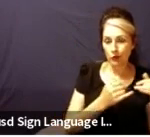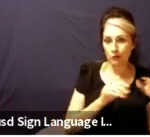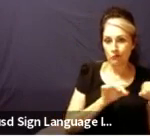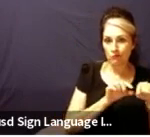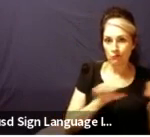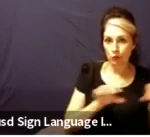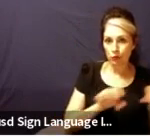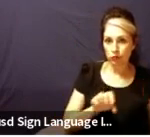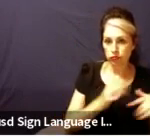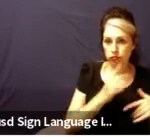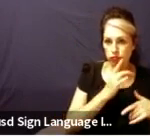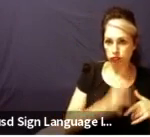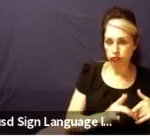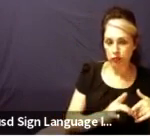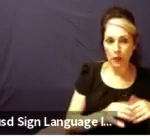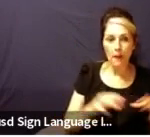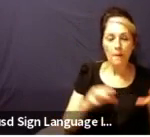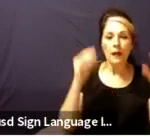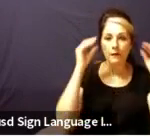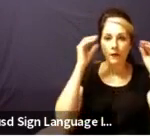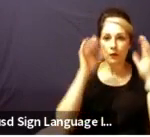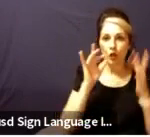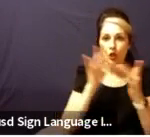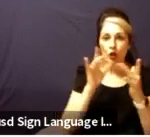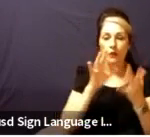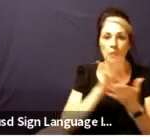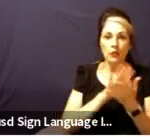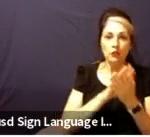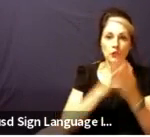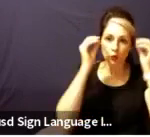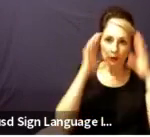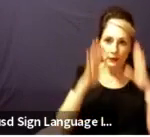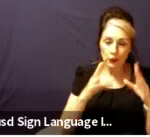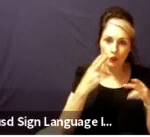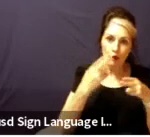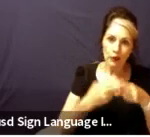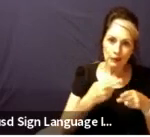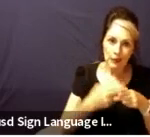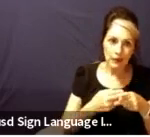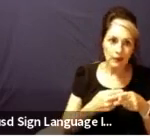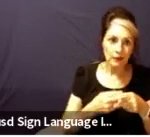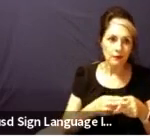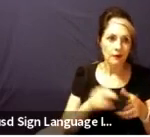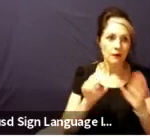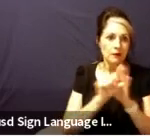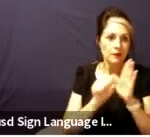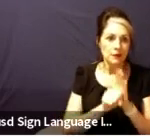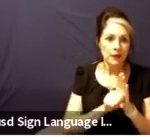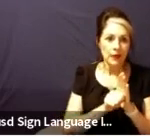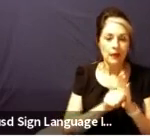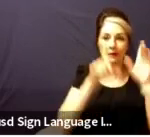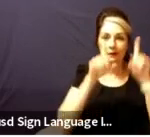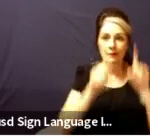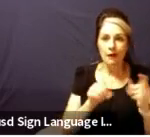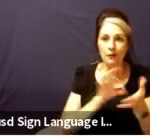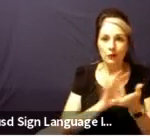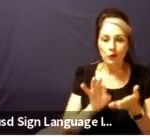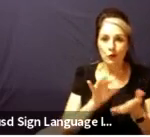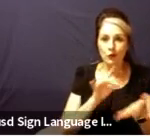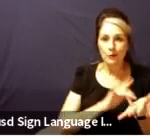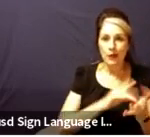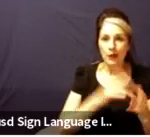school information, the teacher information, the attendance, the state testing scores, and medical history.